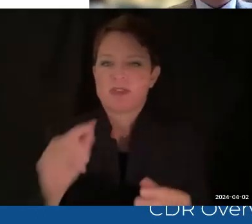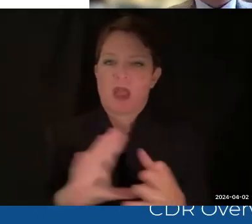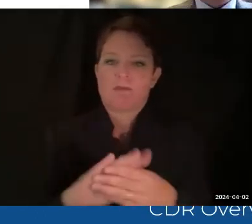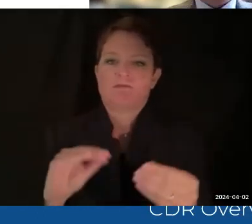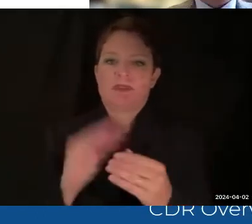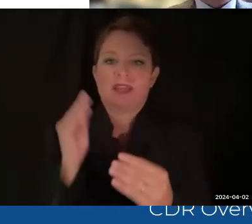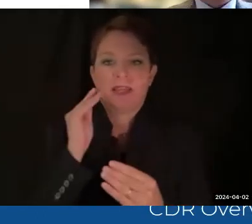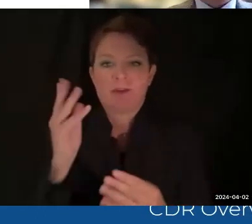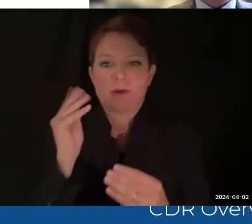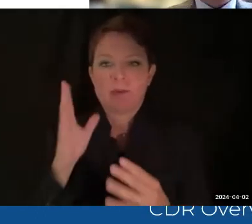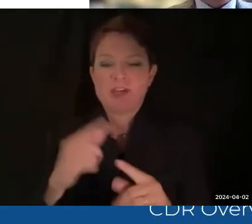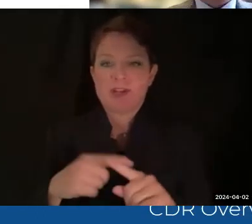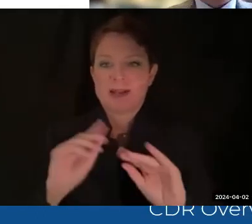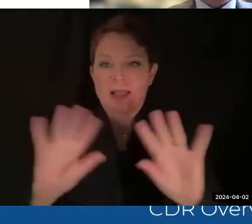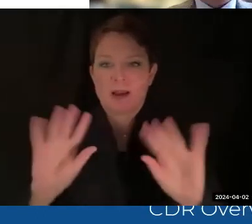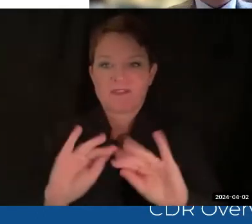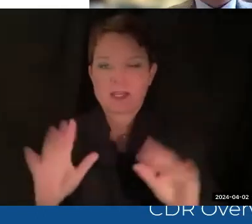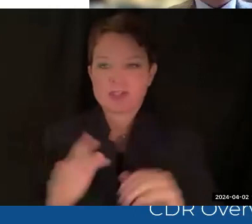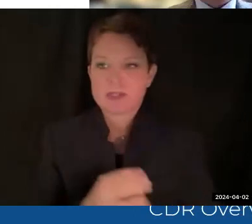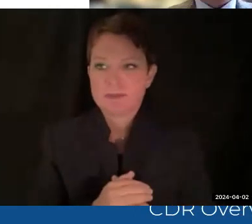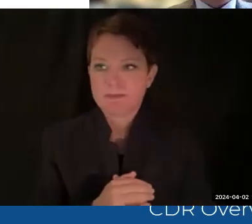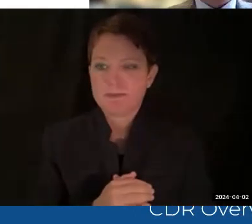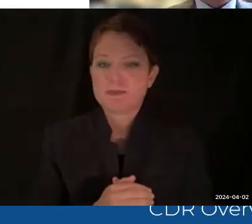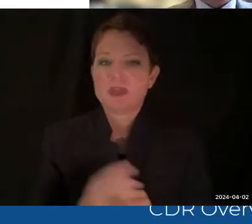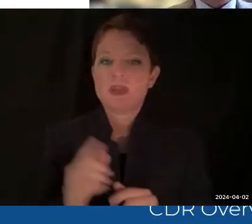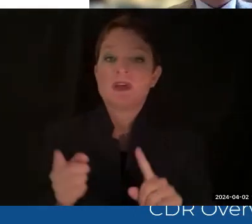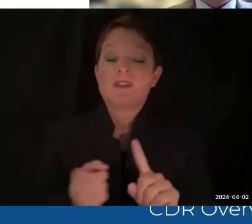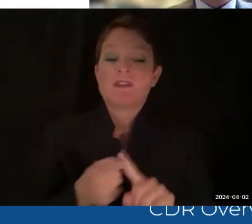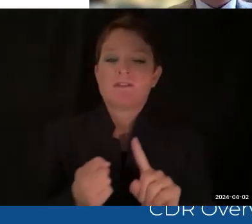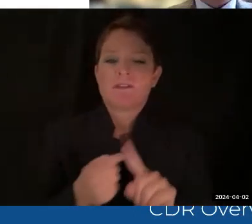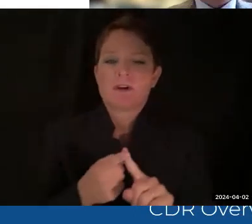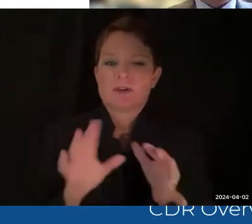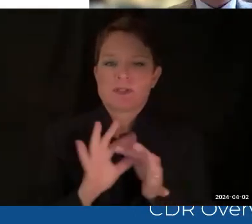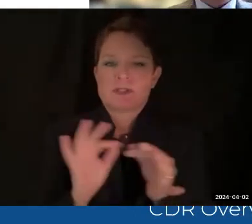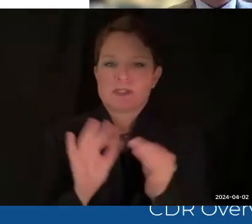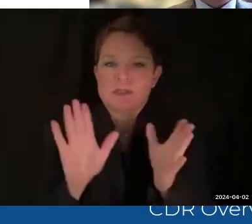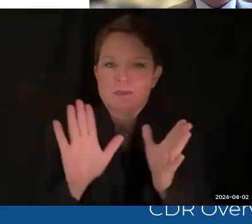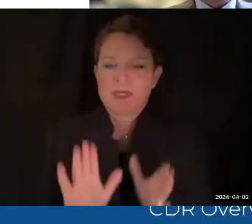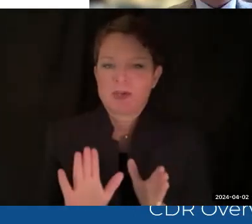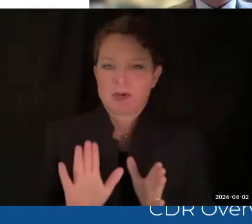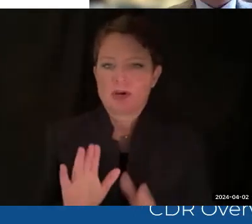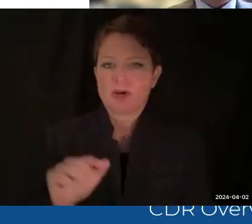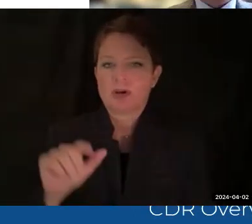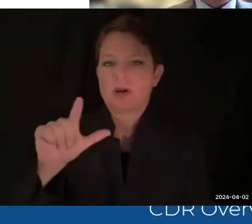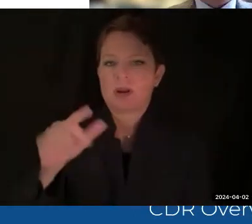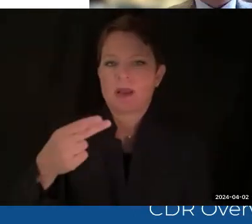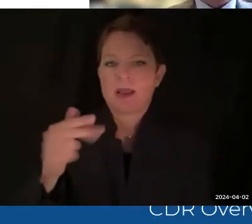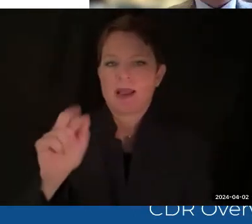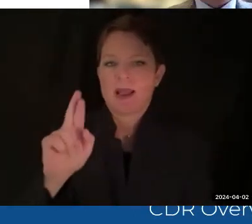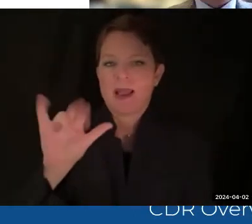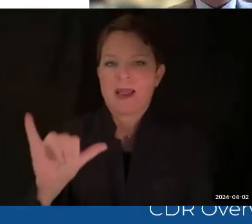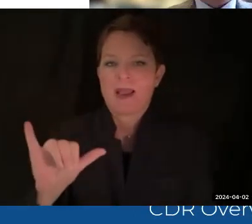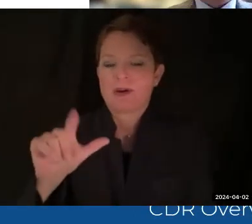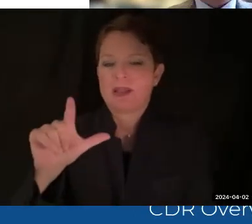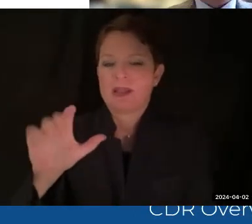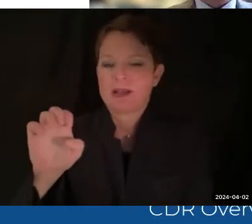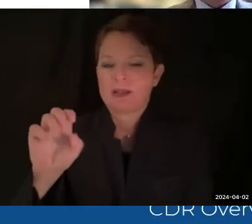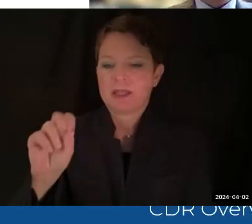that information and clarification. The first member is